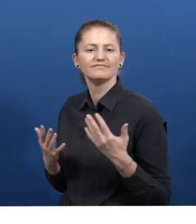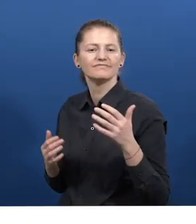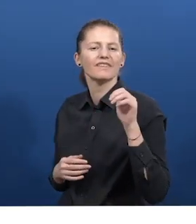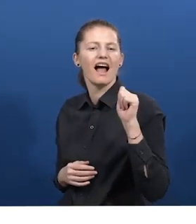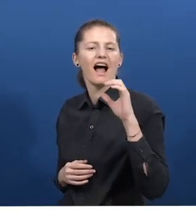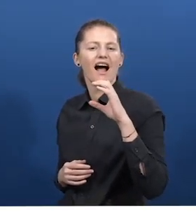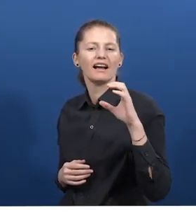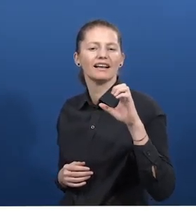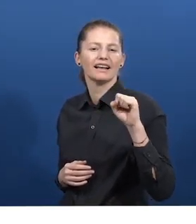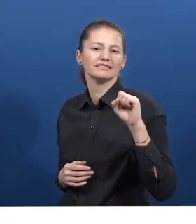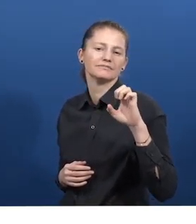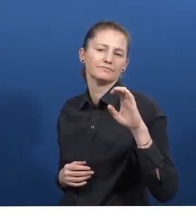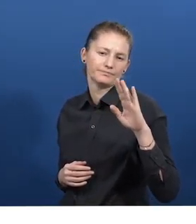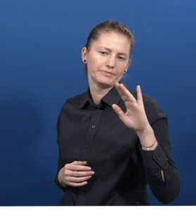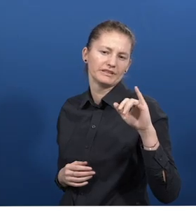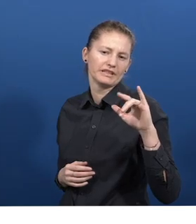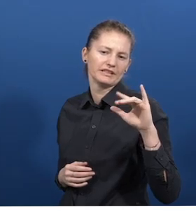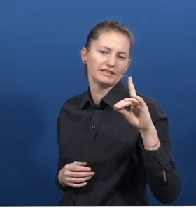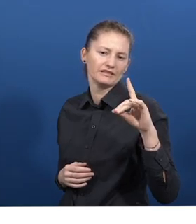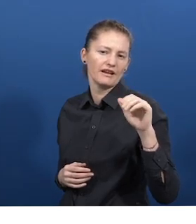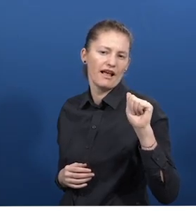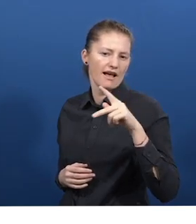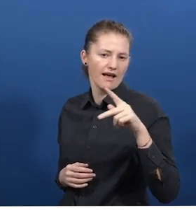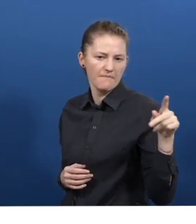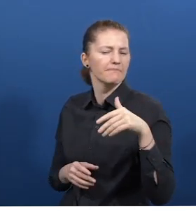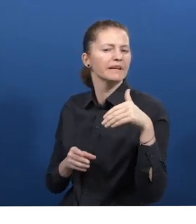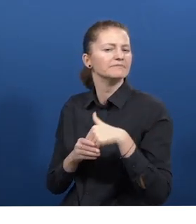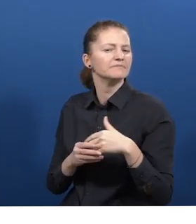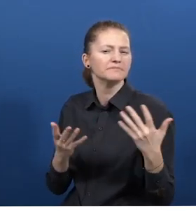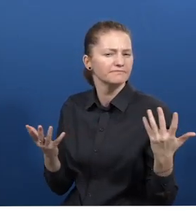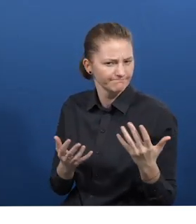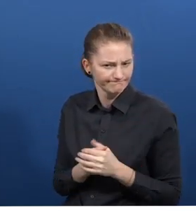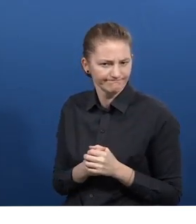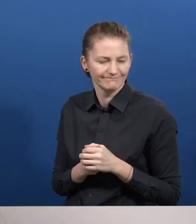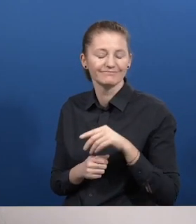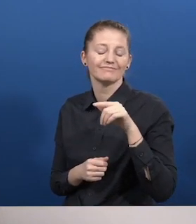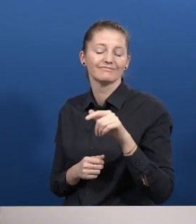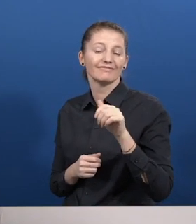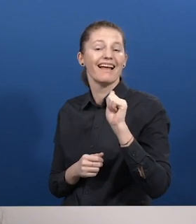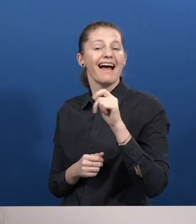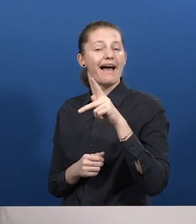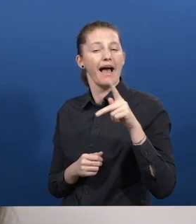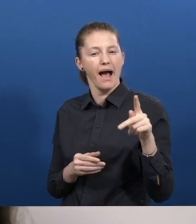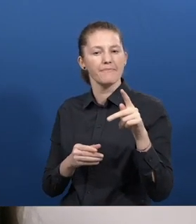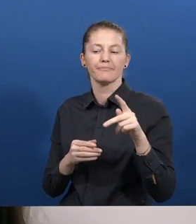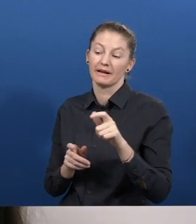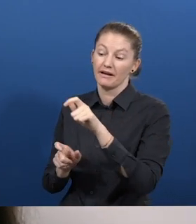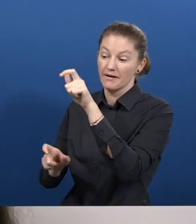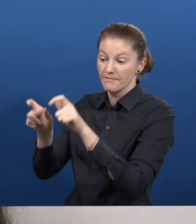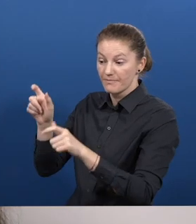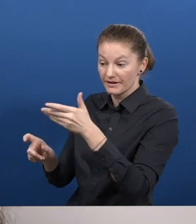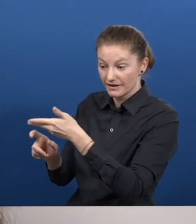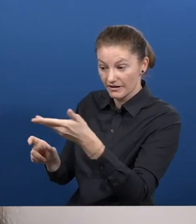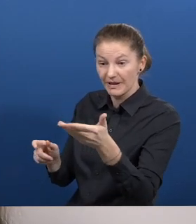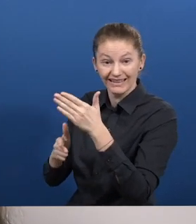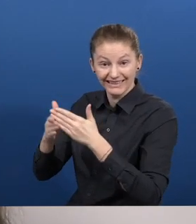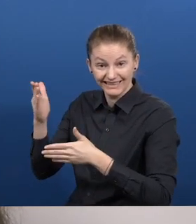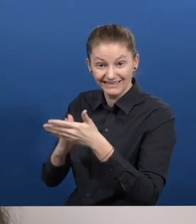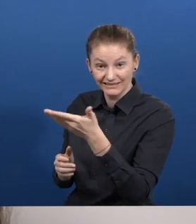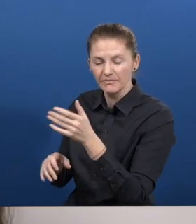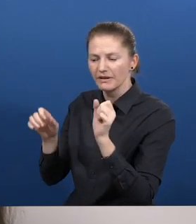What is Accessibility App about? Elena Antelli, Director. The App promotes citizen